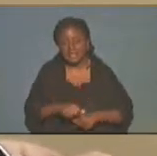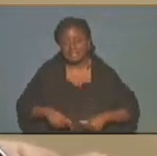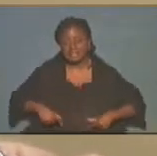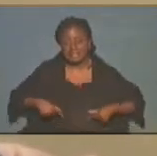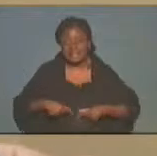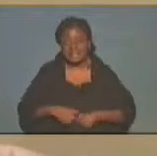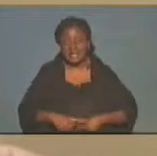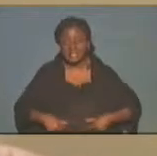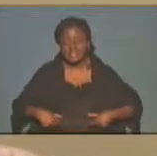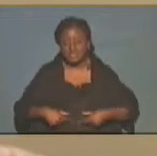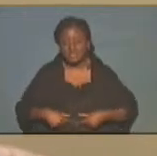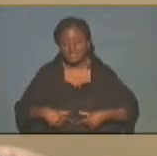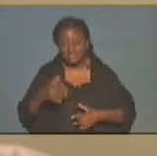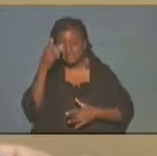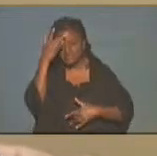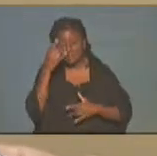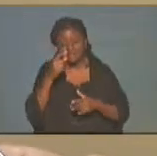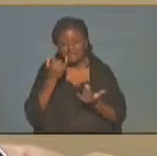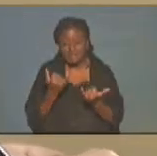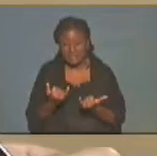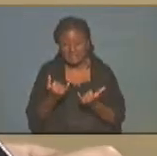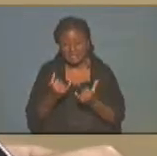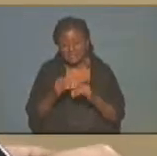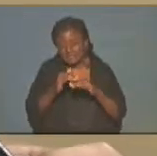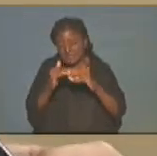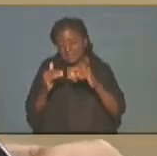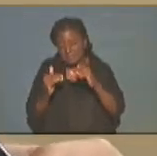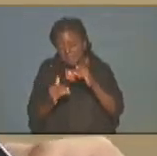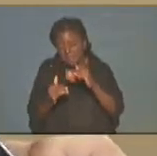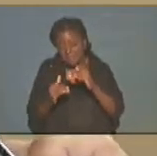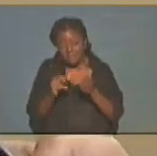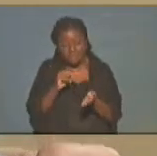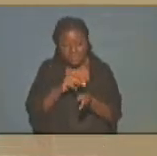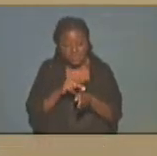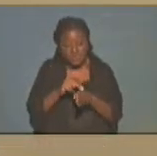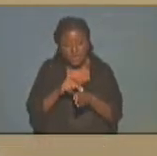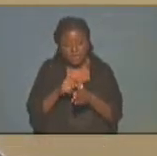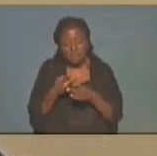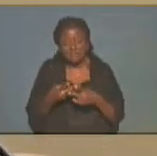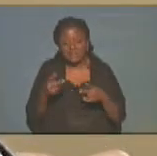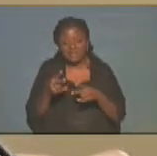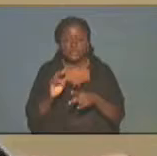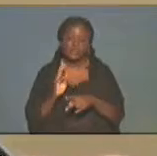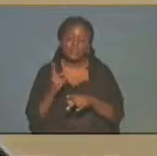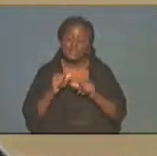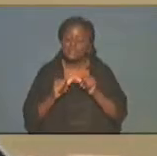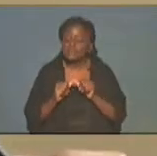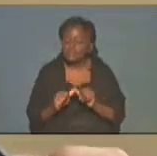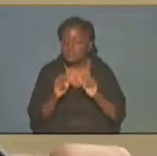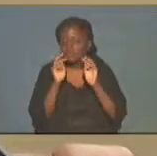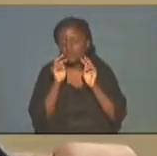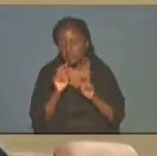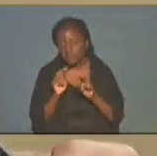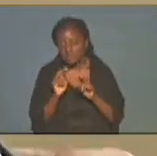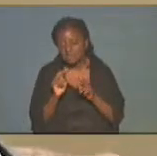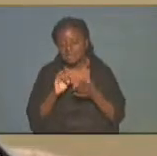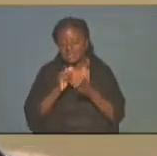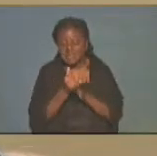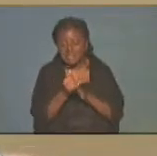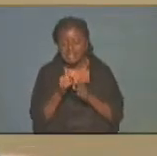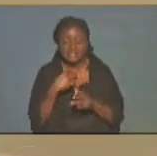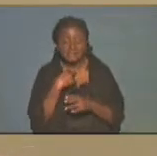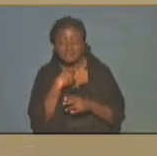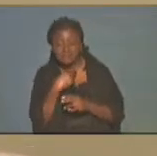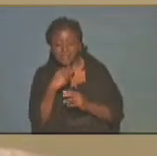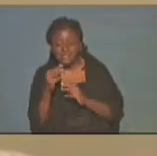this particular time is below the normal value, but we're constantly watching. And so these voice notes to create concern and panic, I